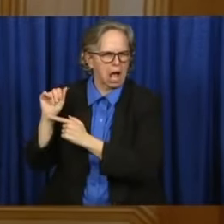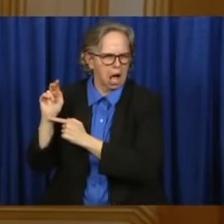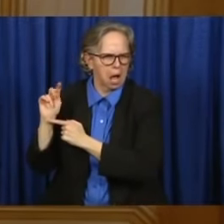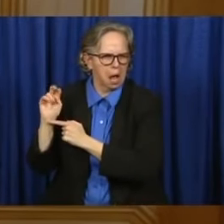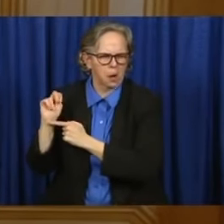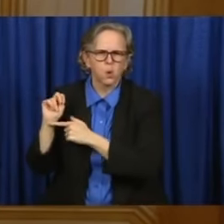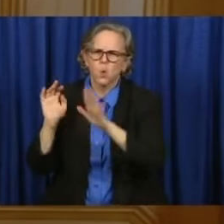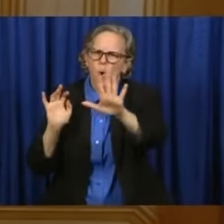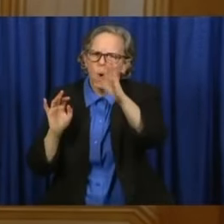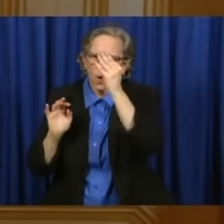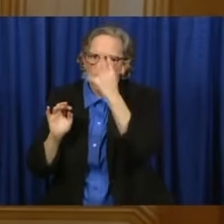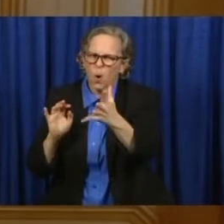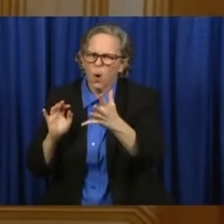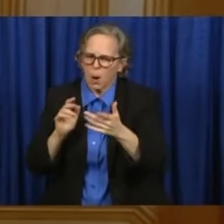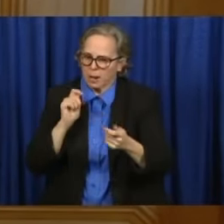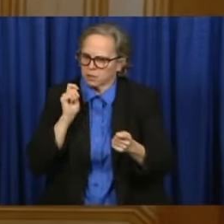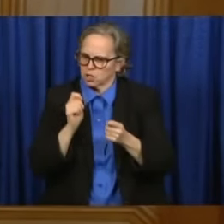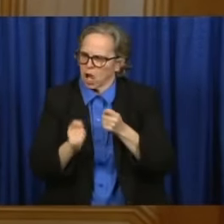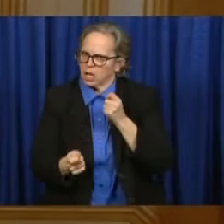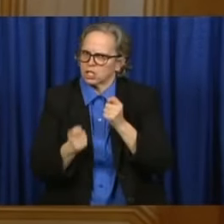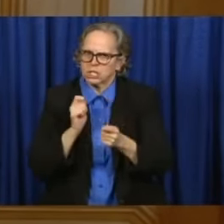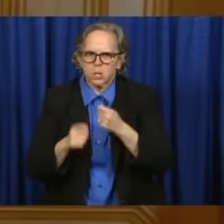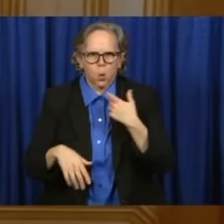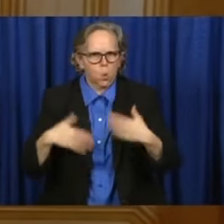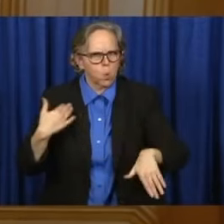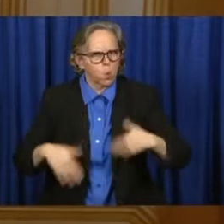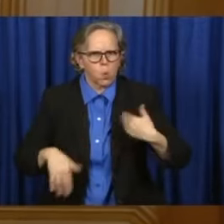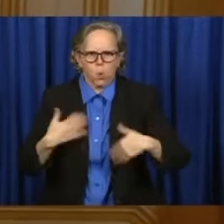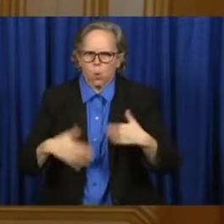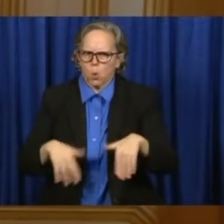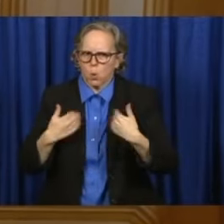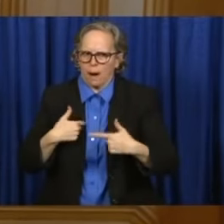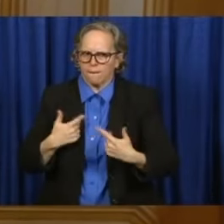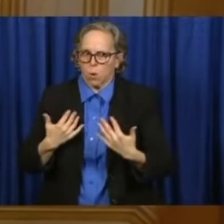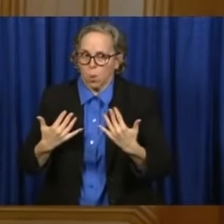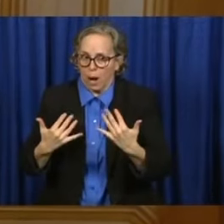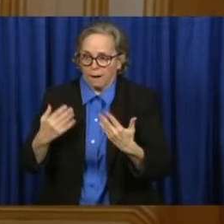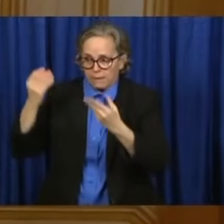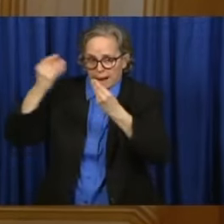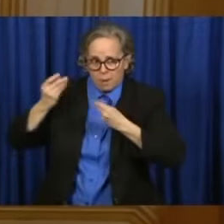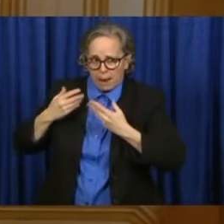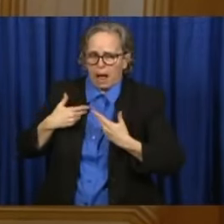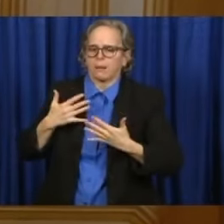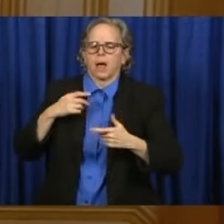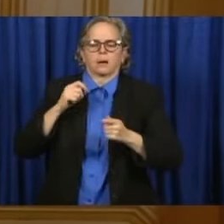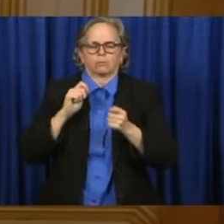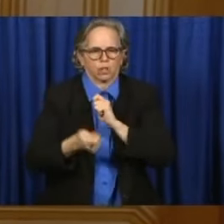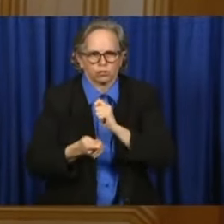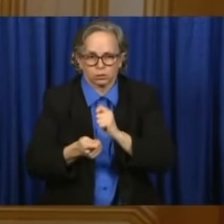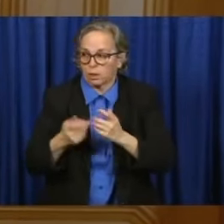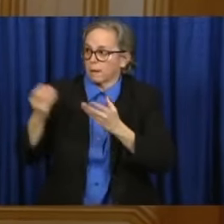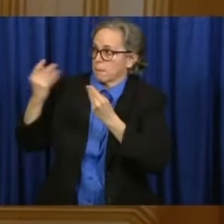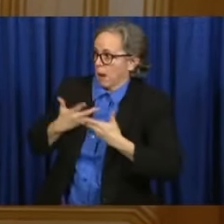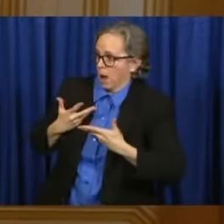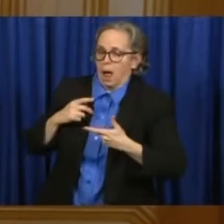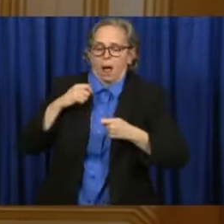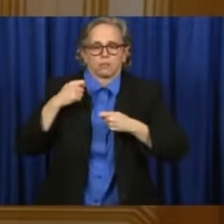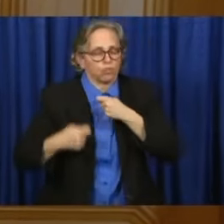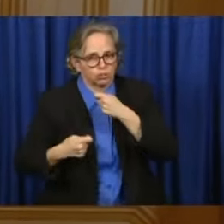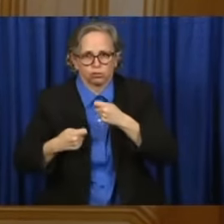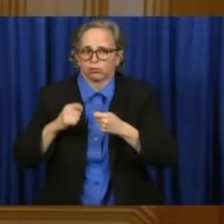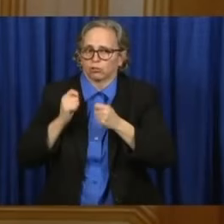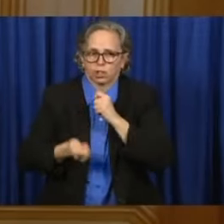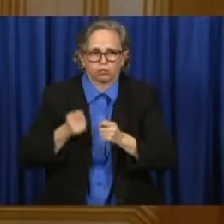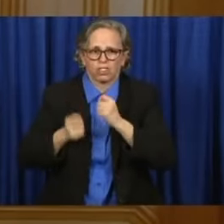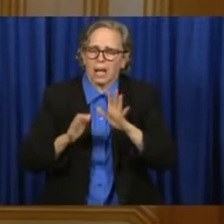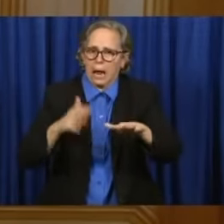changes. Based upon the information that we have, based upon what experts as they model this. But we know